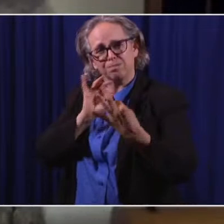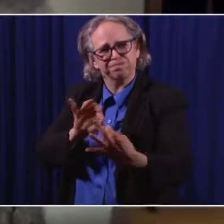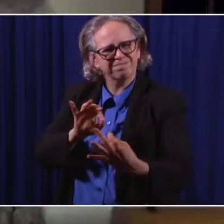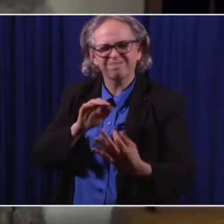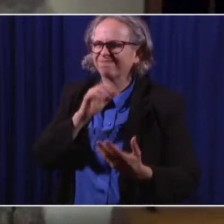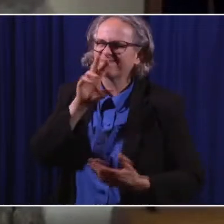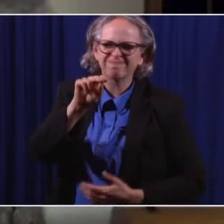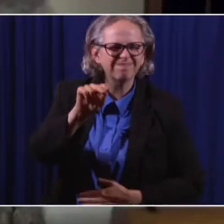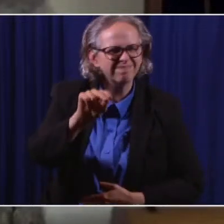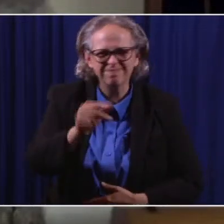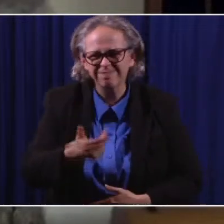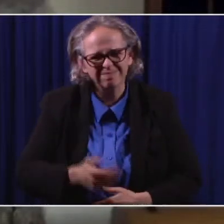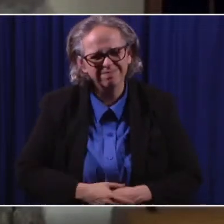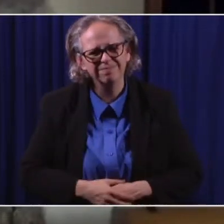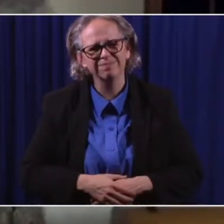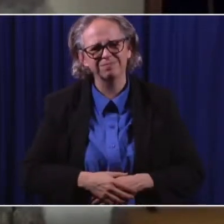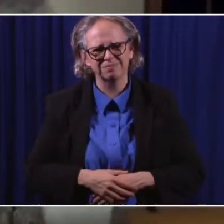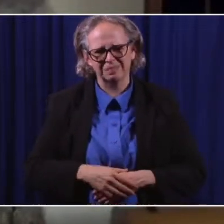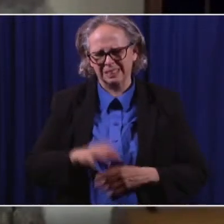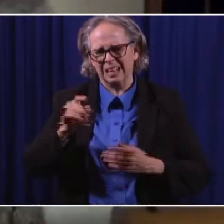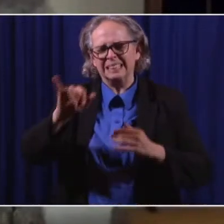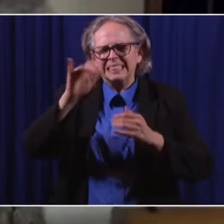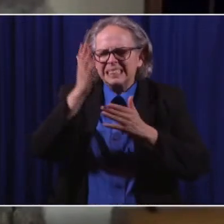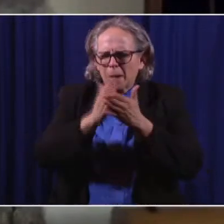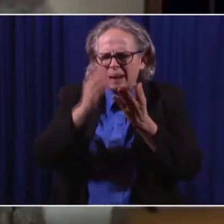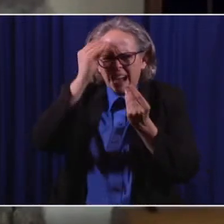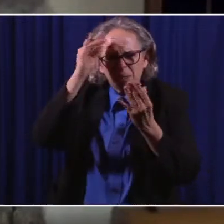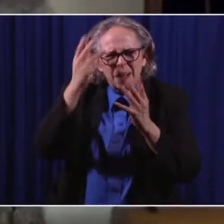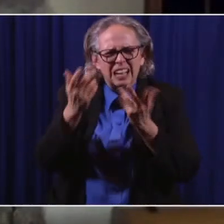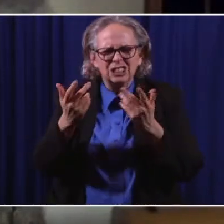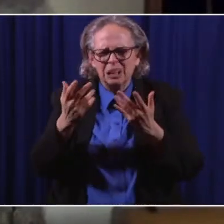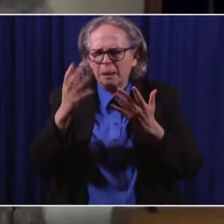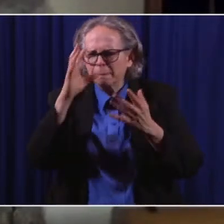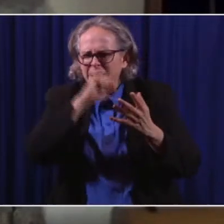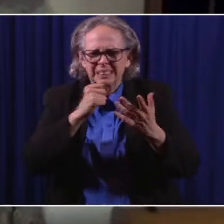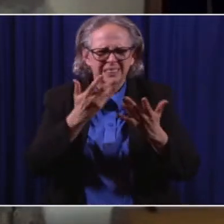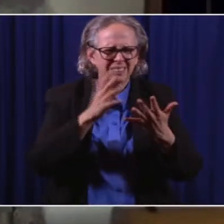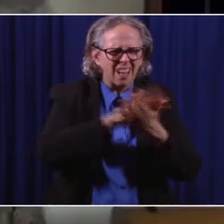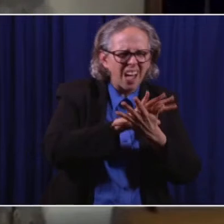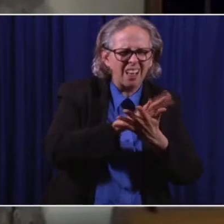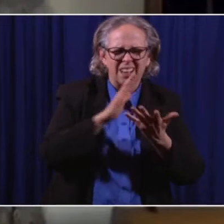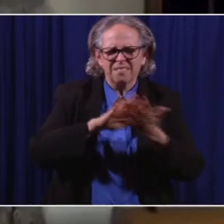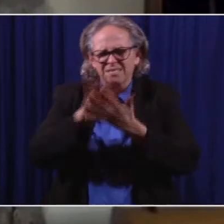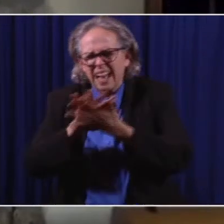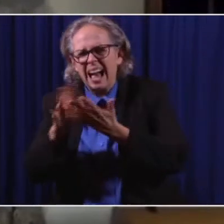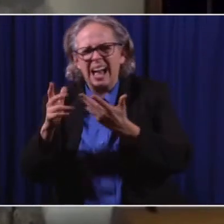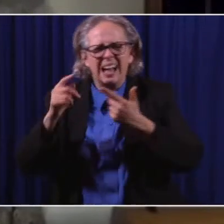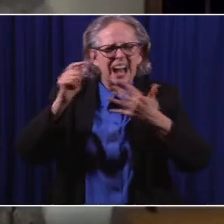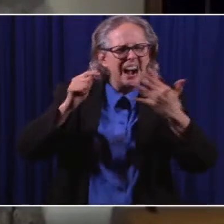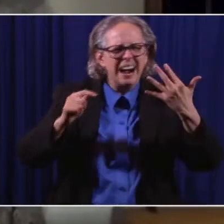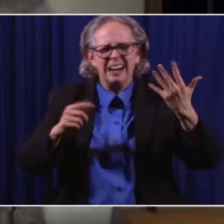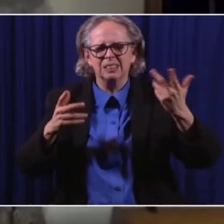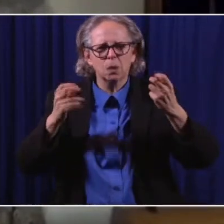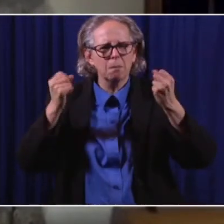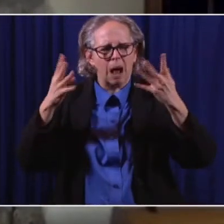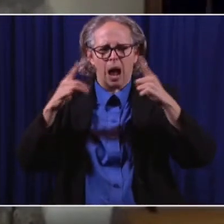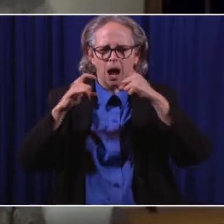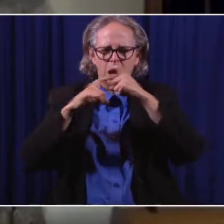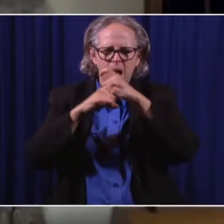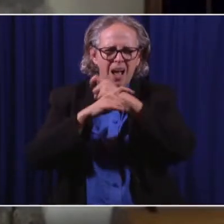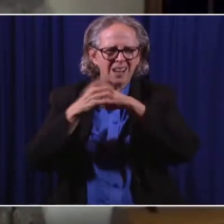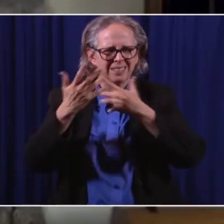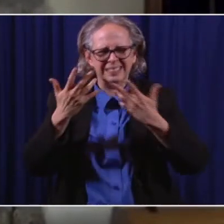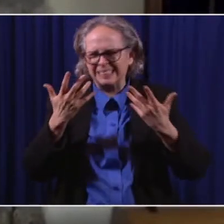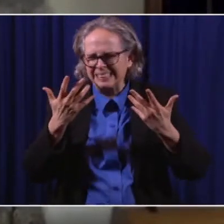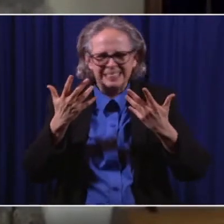may have some better information, but it's not going to be, certainly not going to be definitive at all. And so